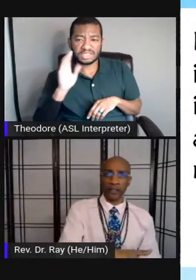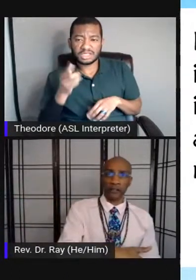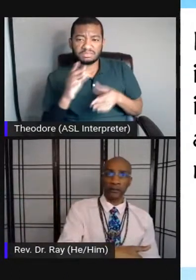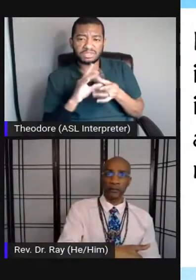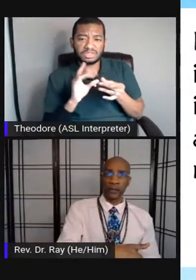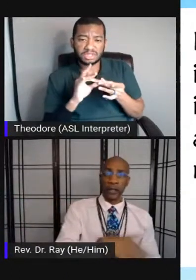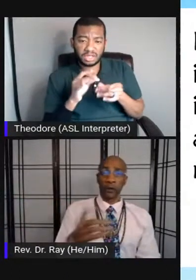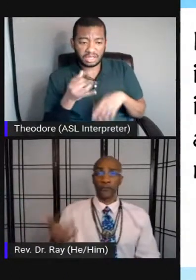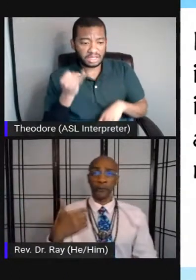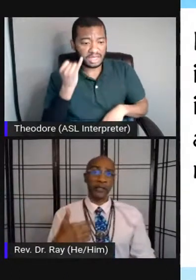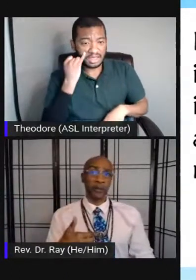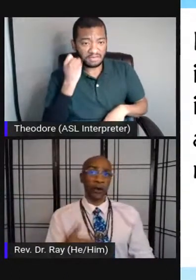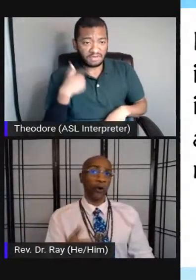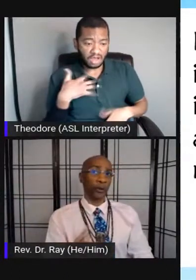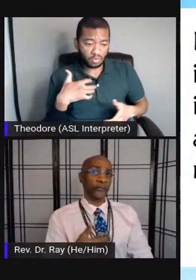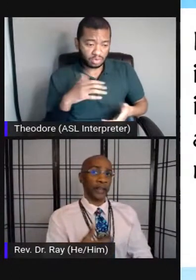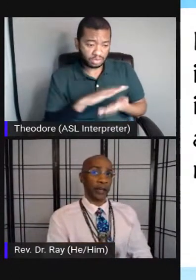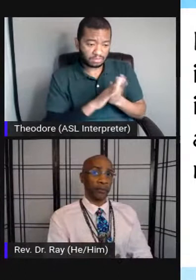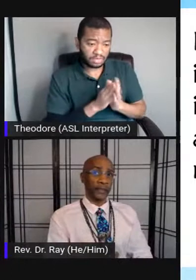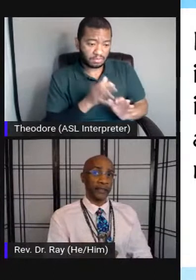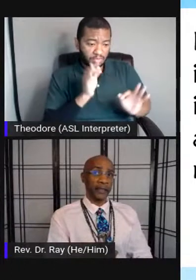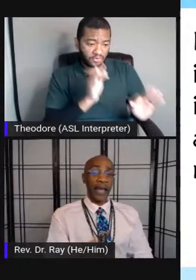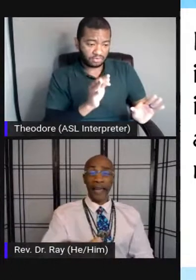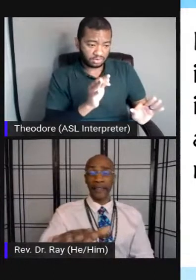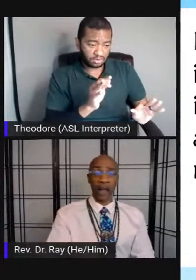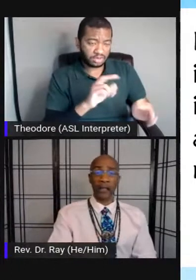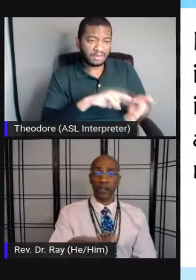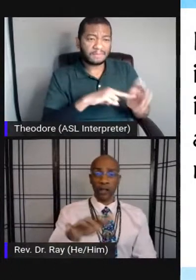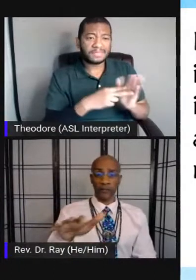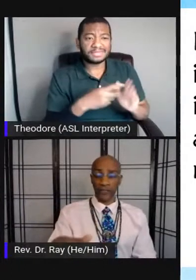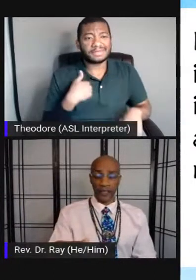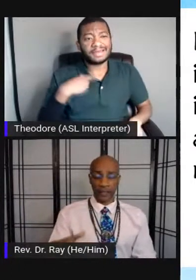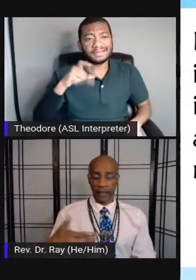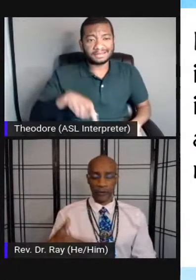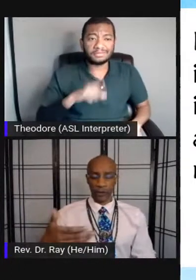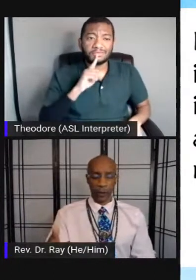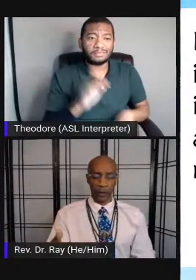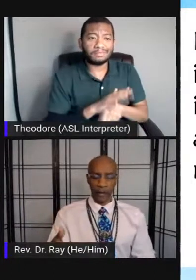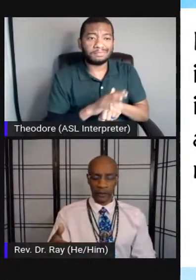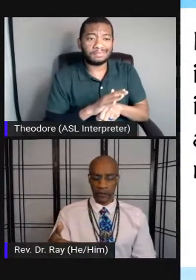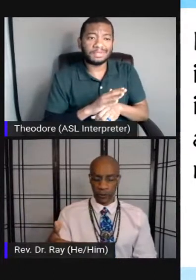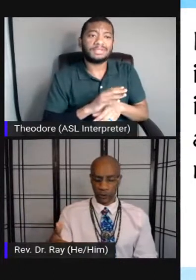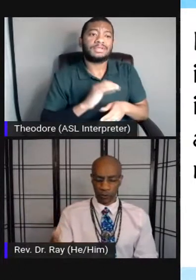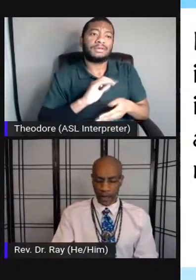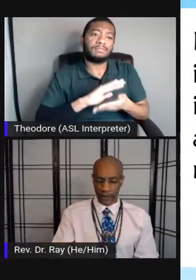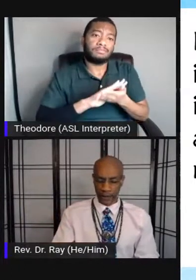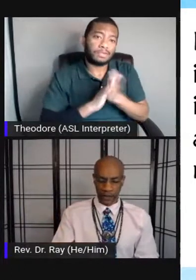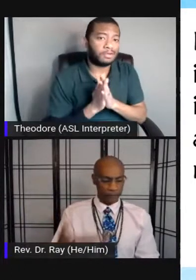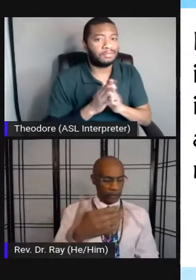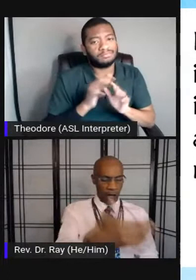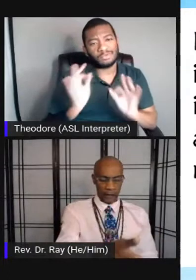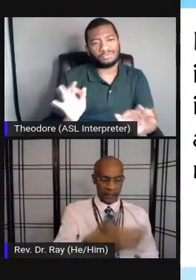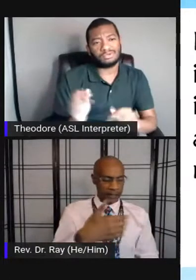be perfect. In order for me to be whole, perfect, and complete and acknowledge all of the things that Heather spoke about in the spiritual